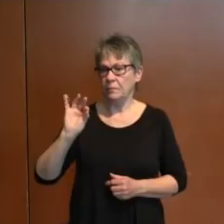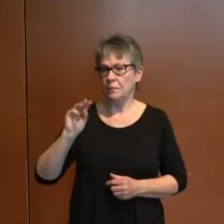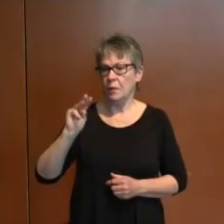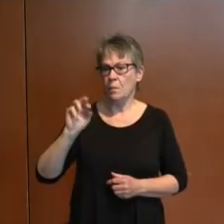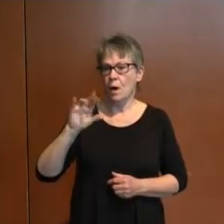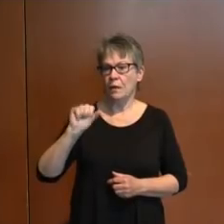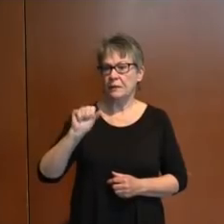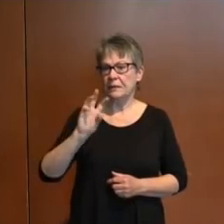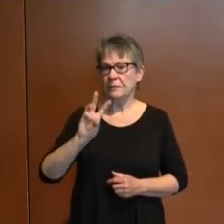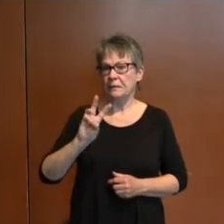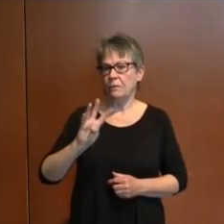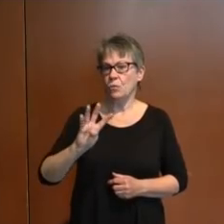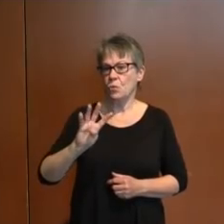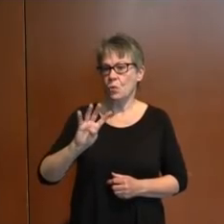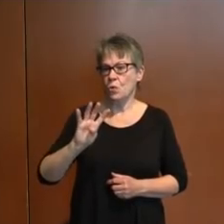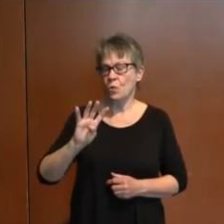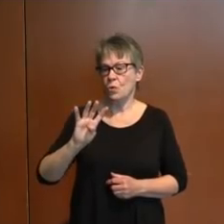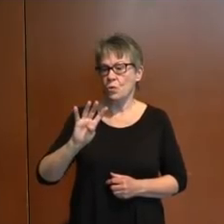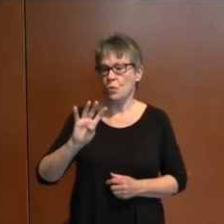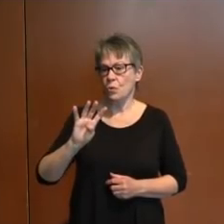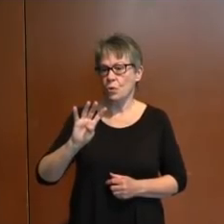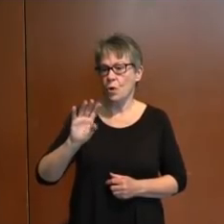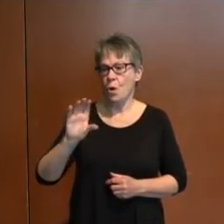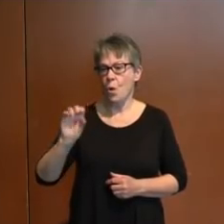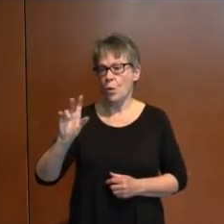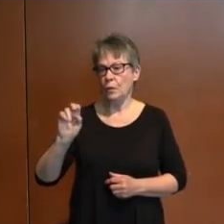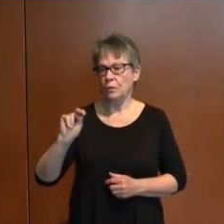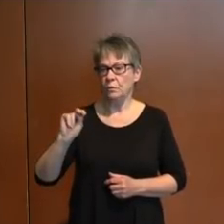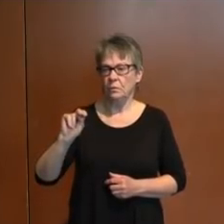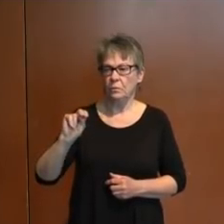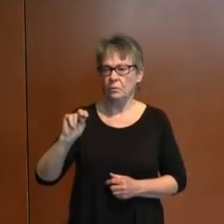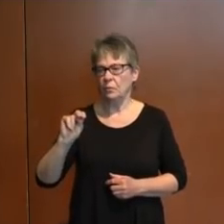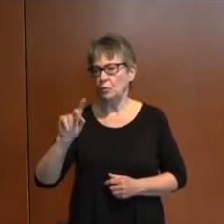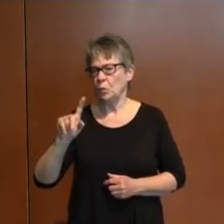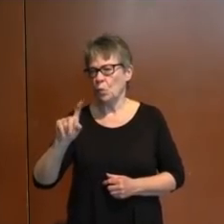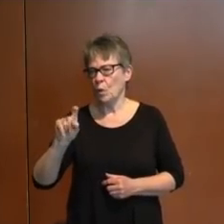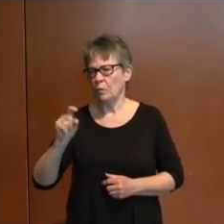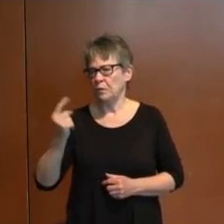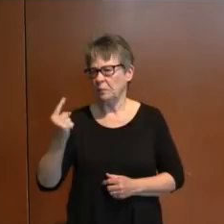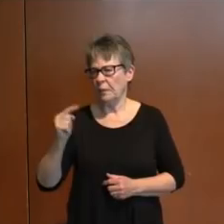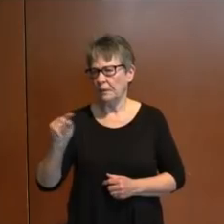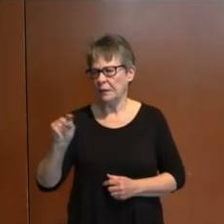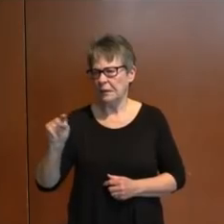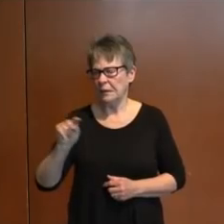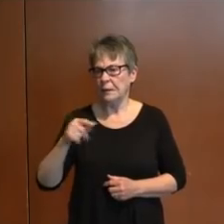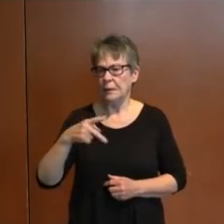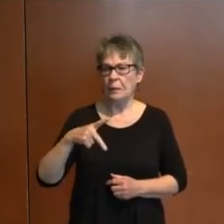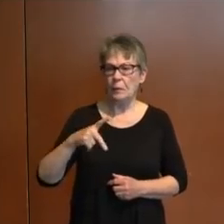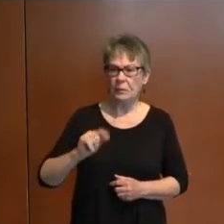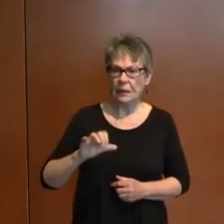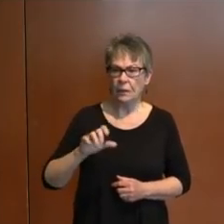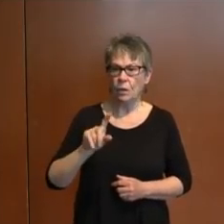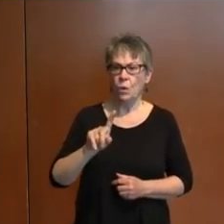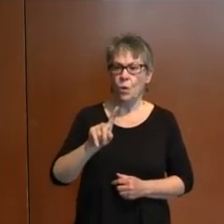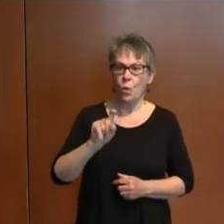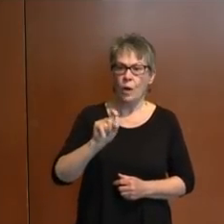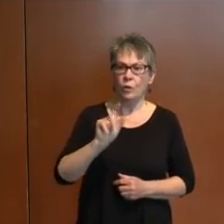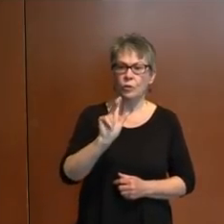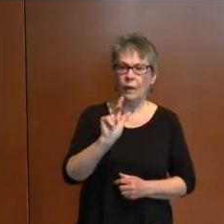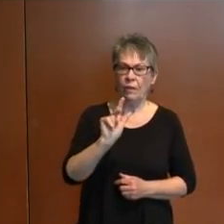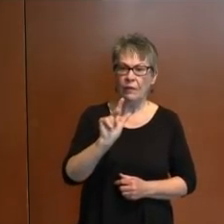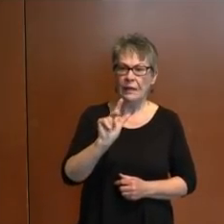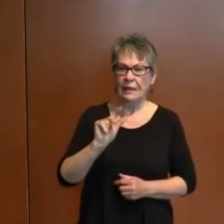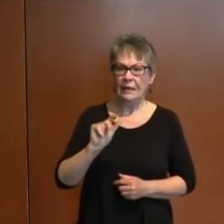Ocean 144, Passaic 133, Salem 1,